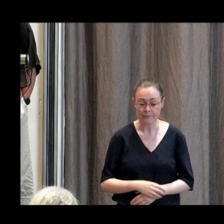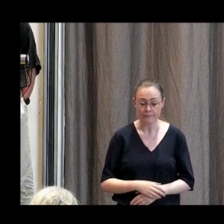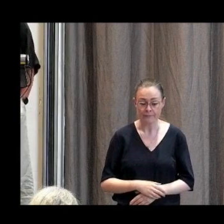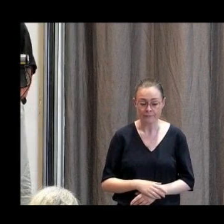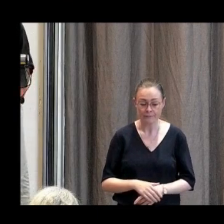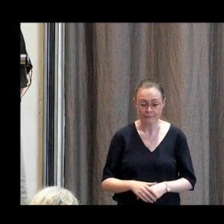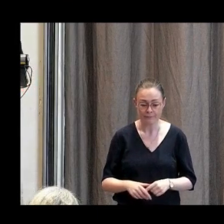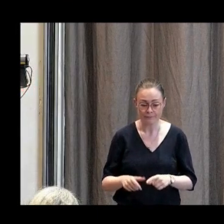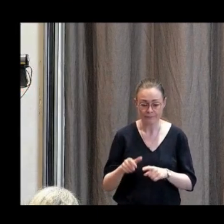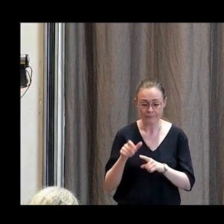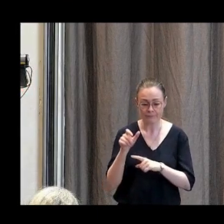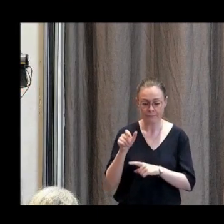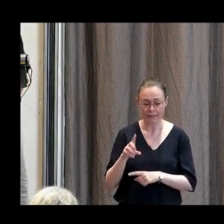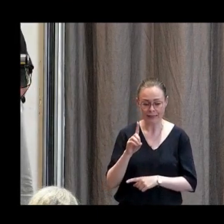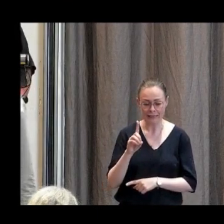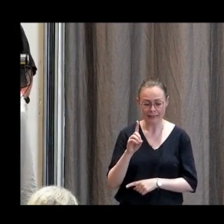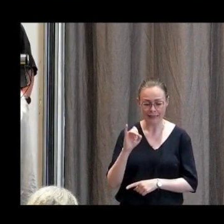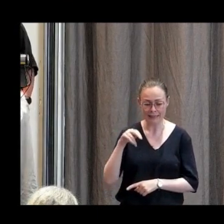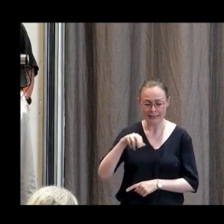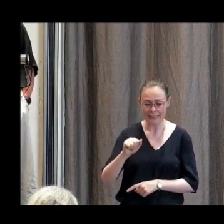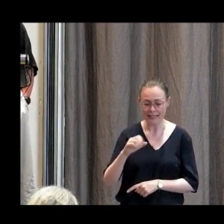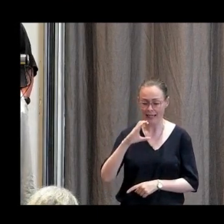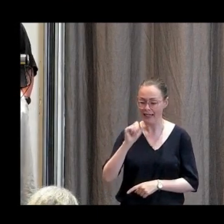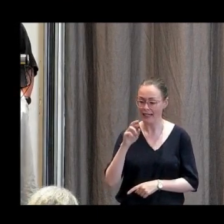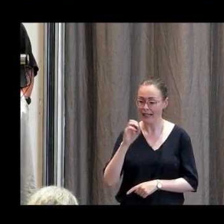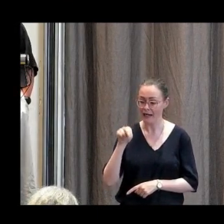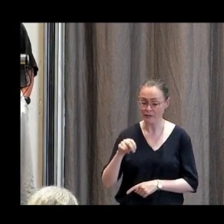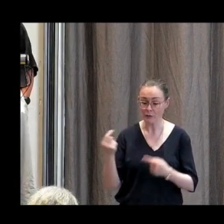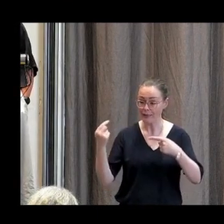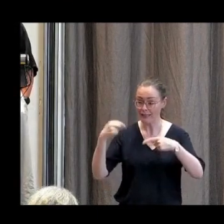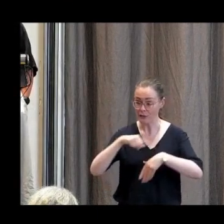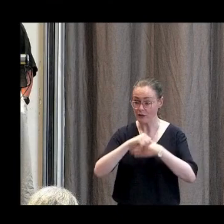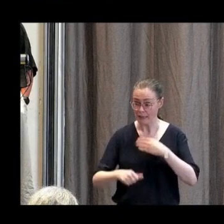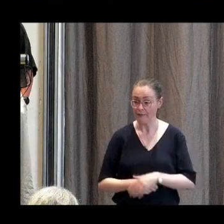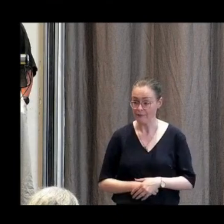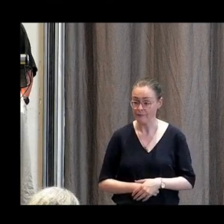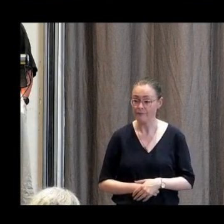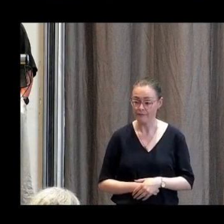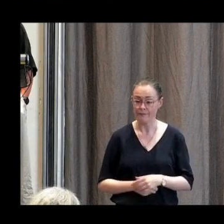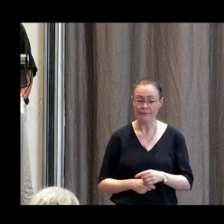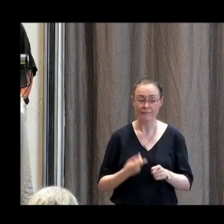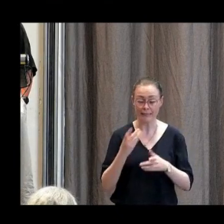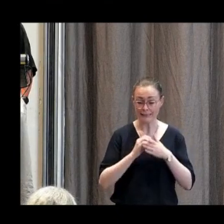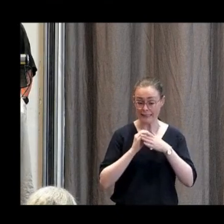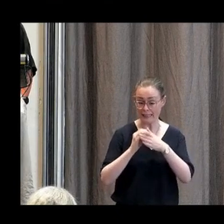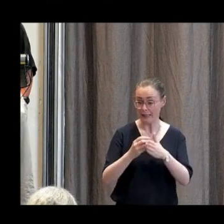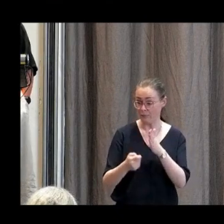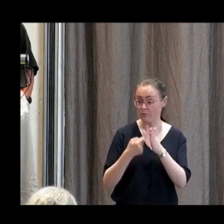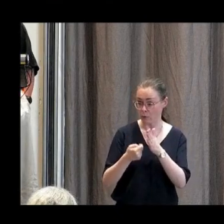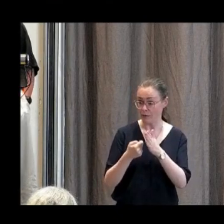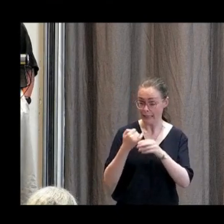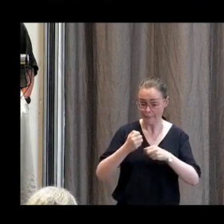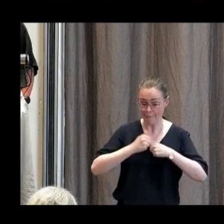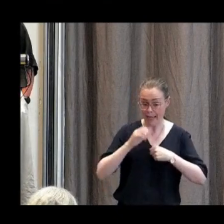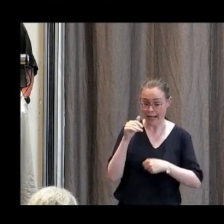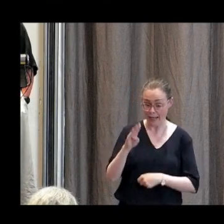Dina Karen is the research fellow. He's here today, and he's leading out on this project in my